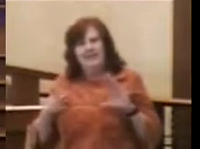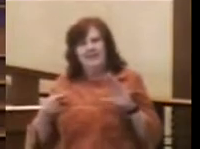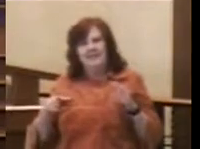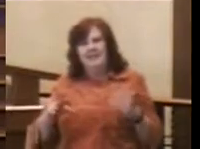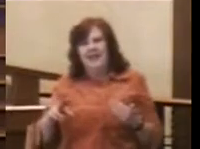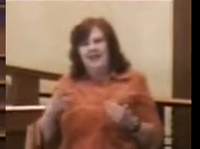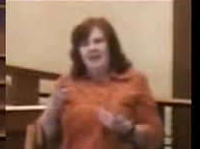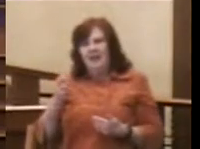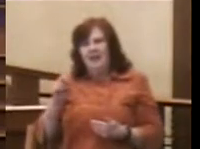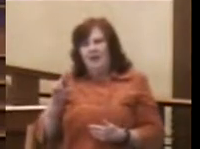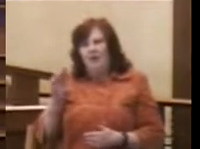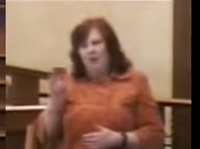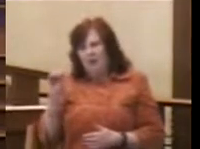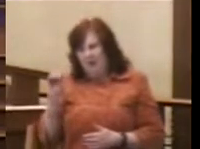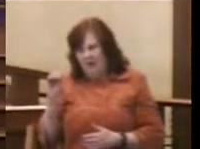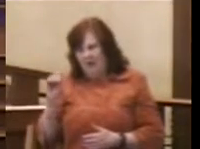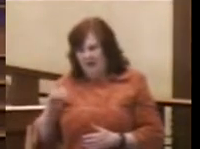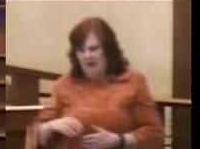a hero.